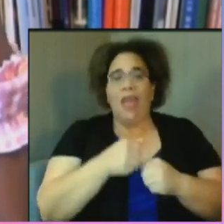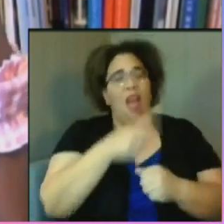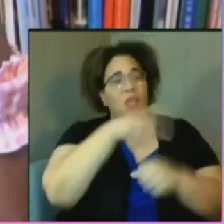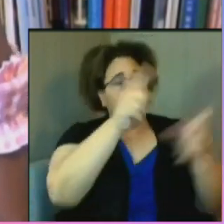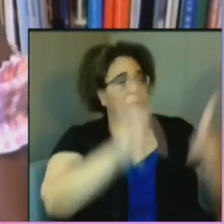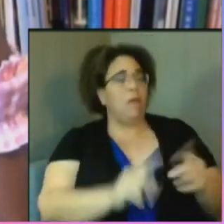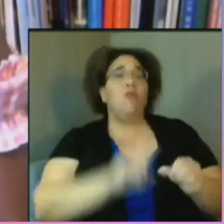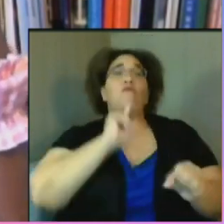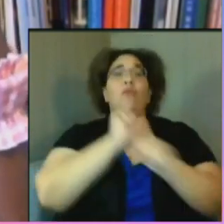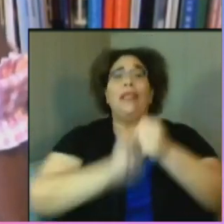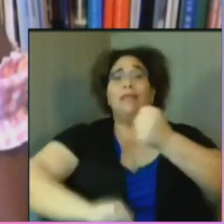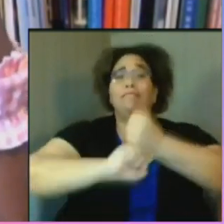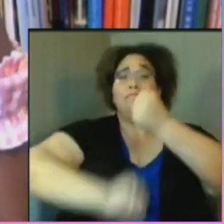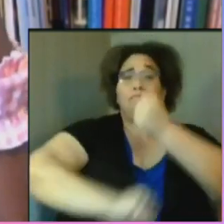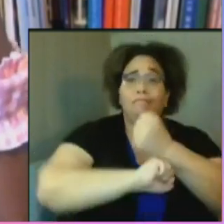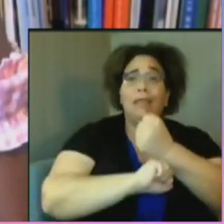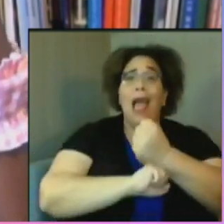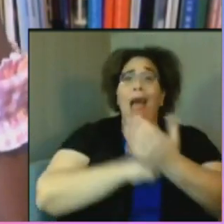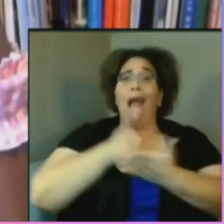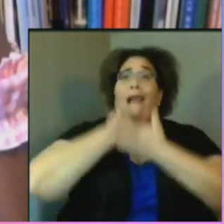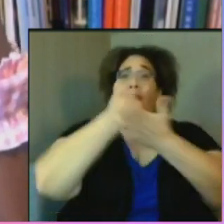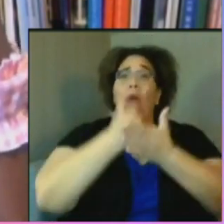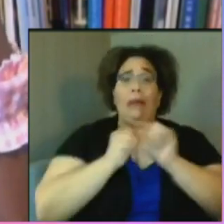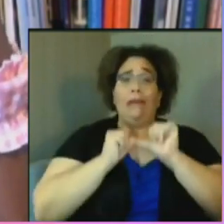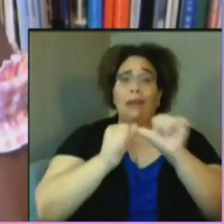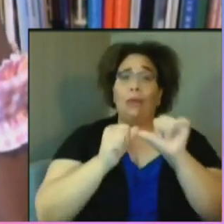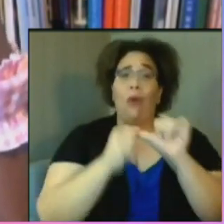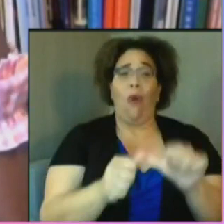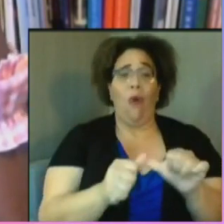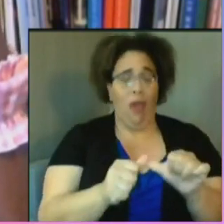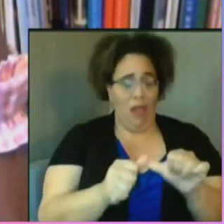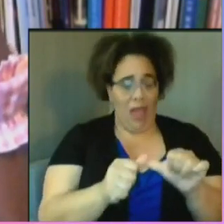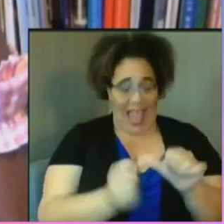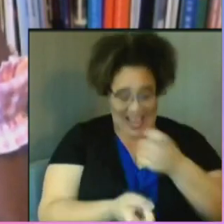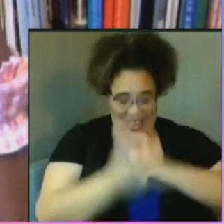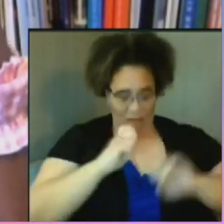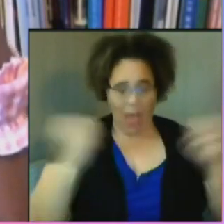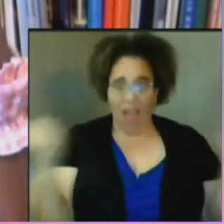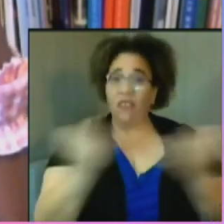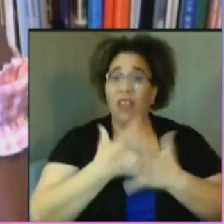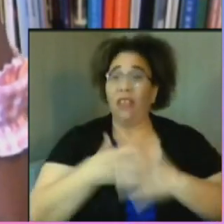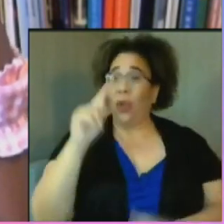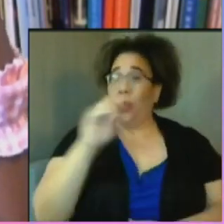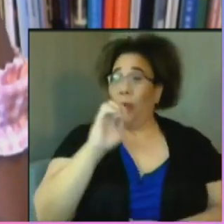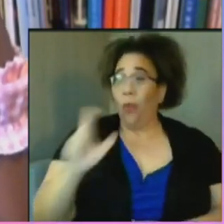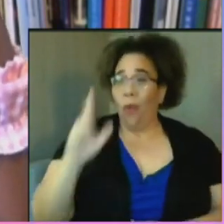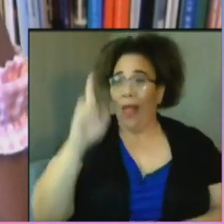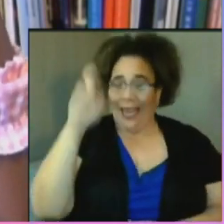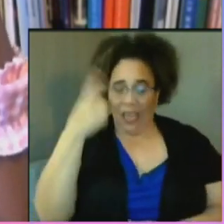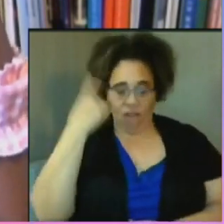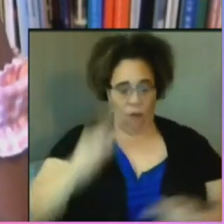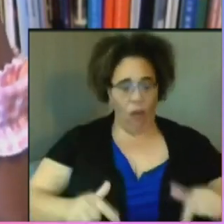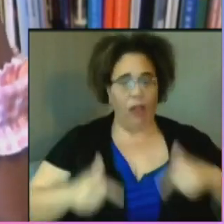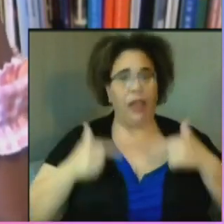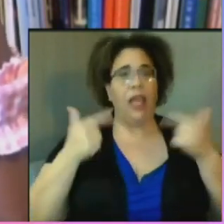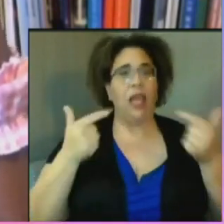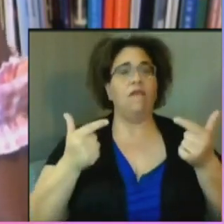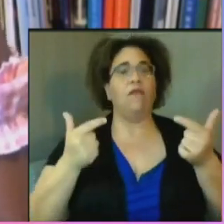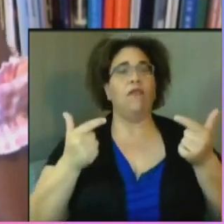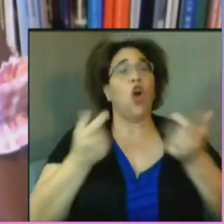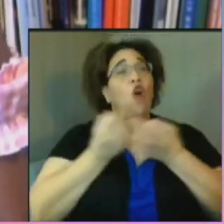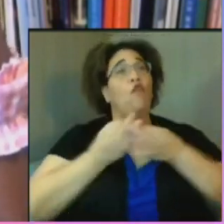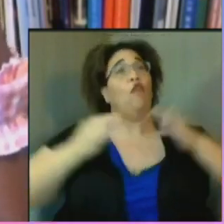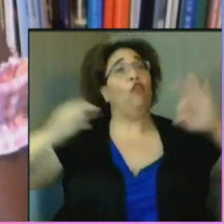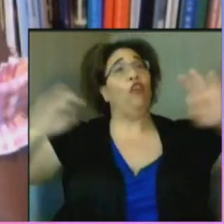me going to give me all the necessary tools to live freely and to